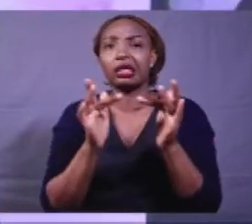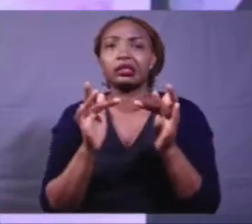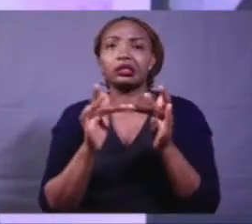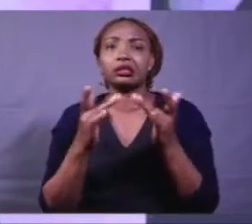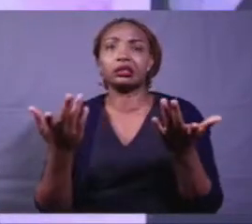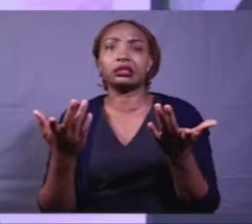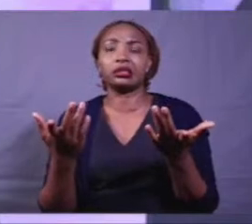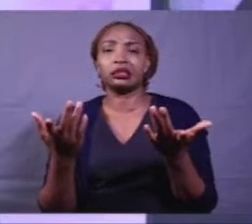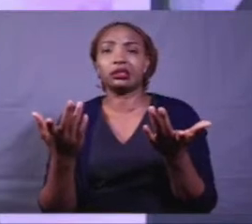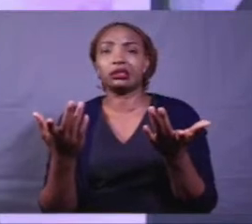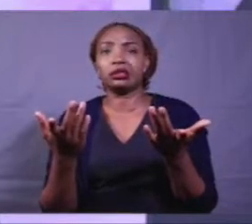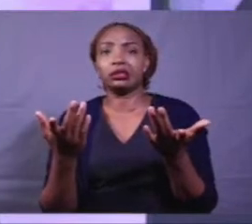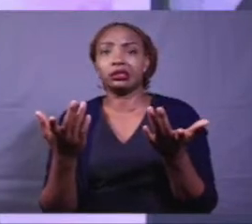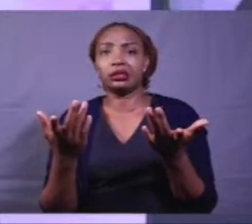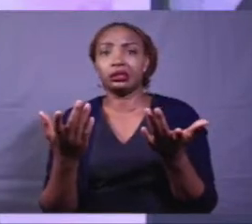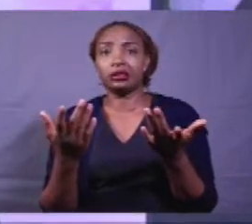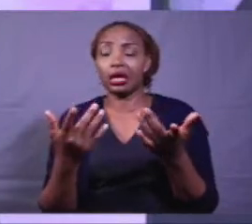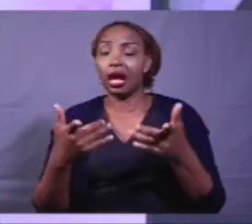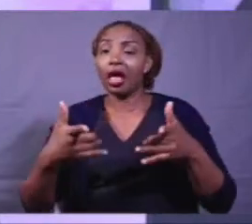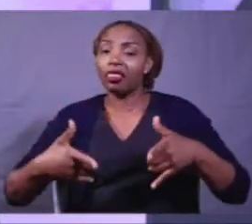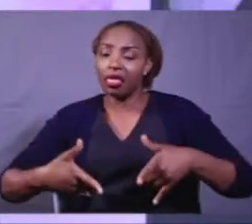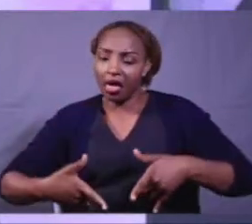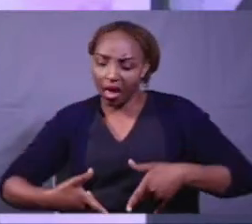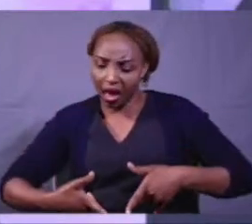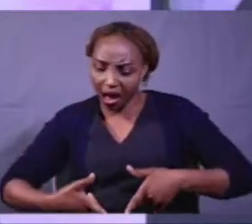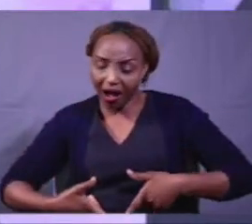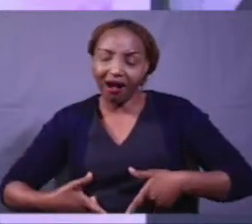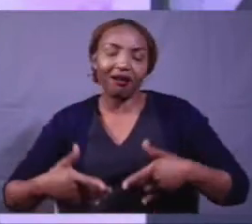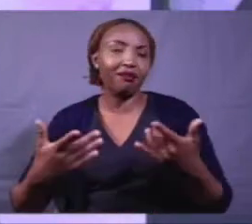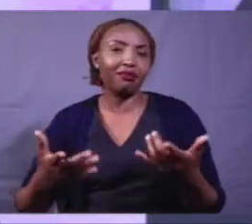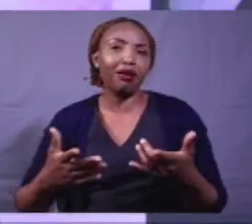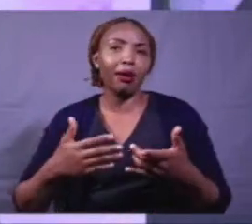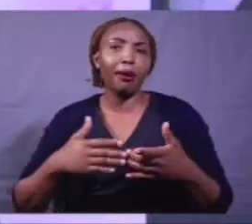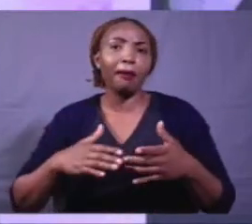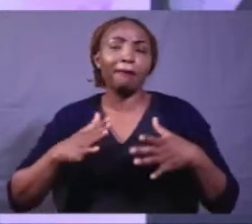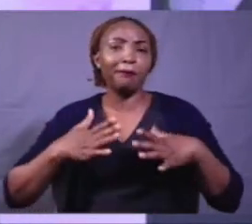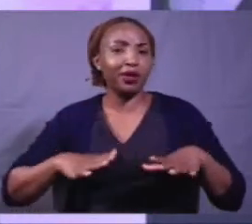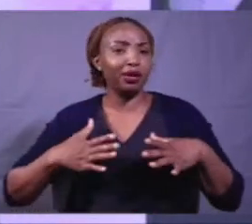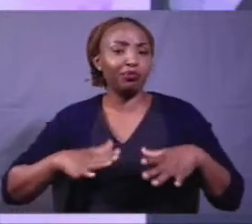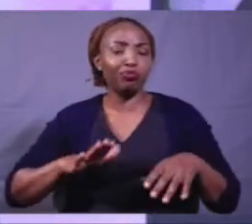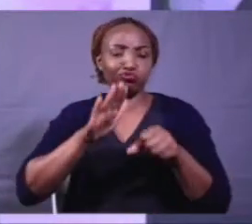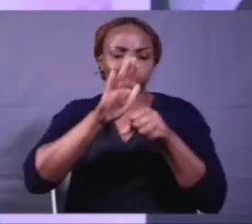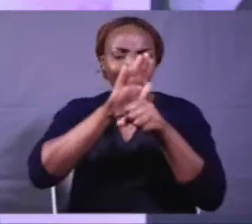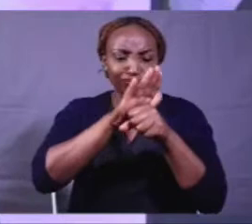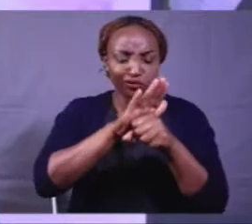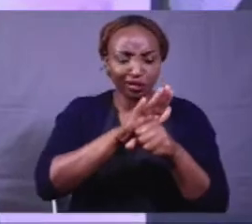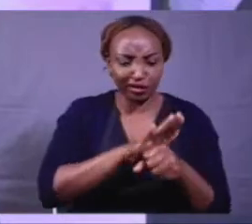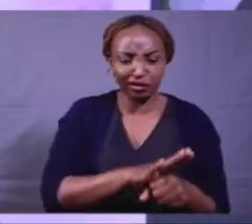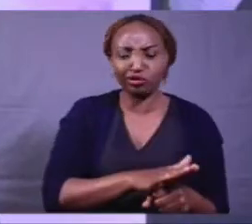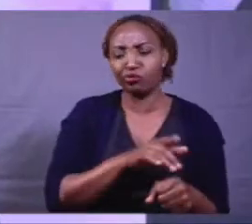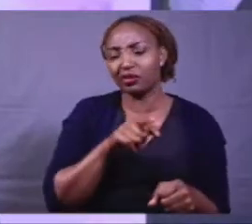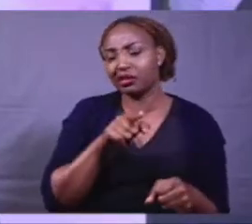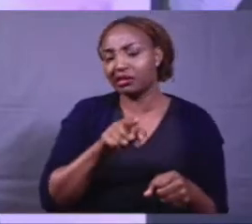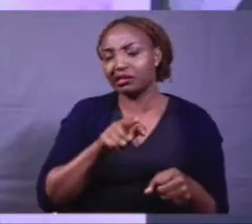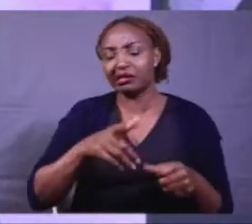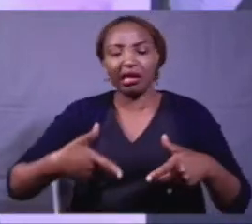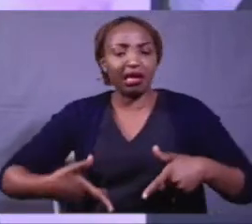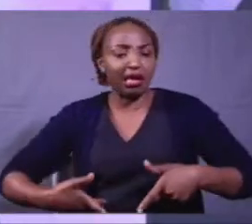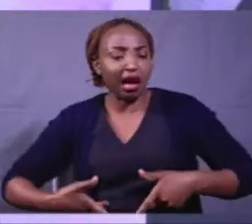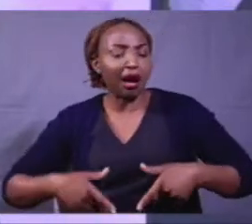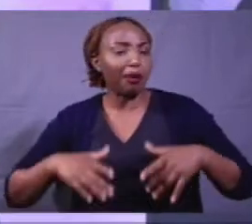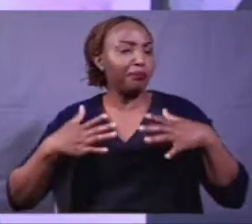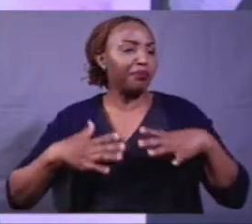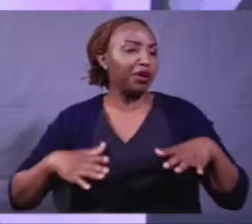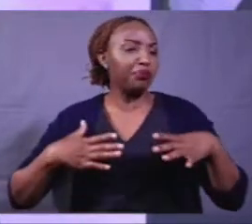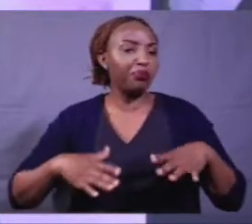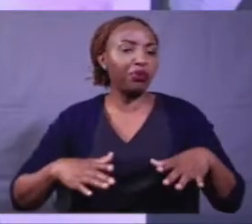young generation has bowed to pressure, and this has resulted in lifestyle faking. Mm-hmm. I think there's that